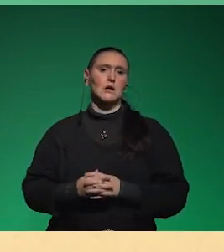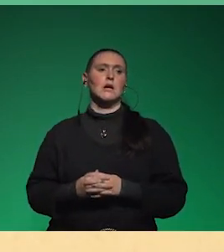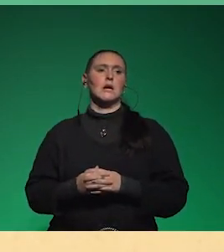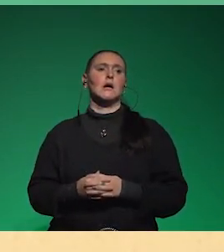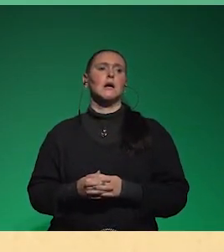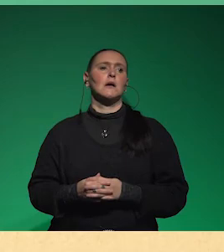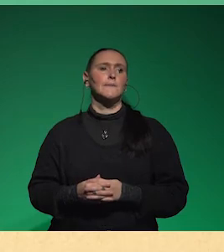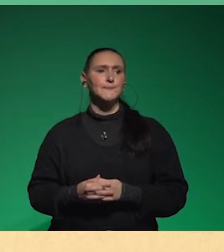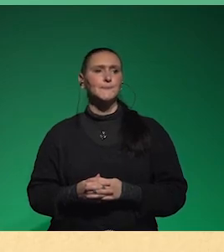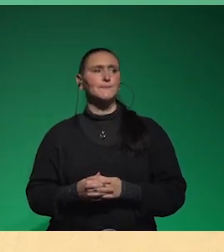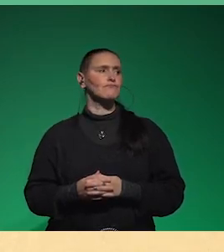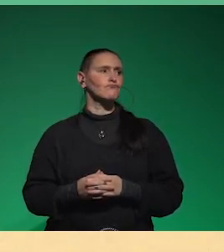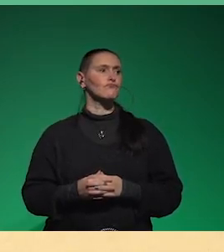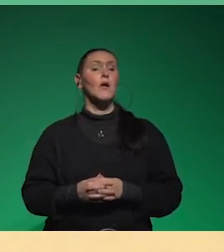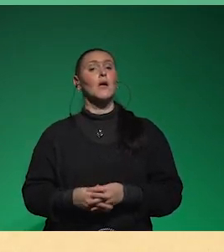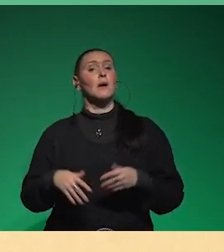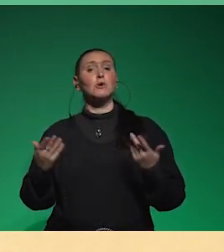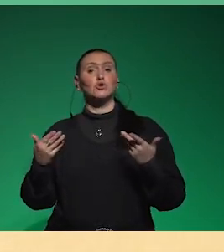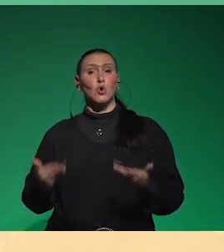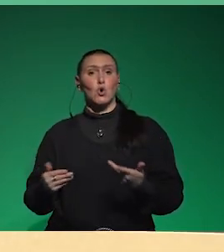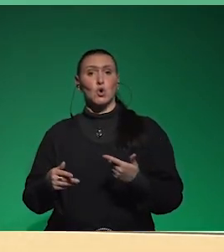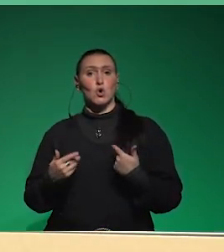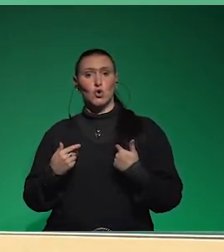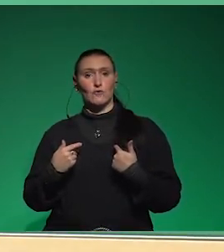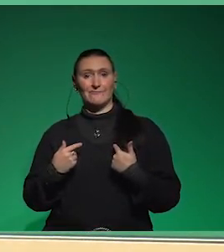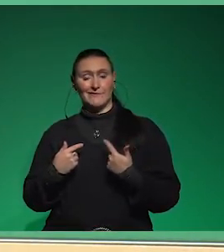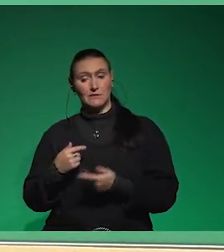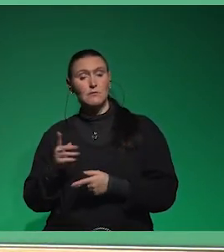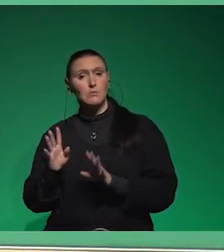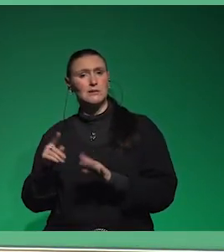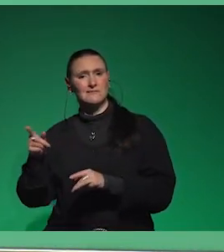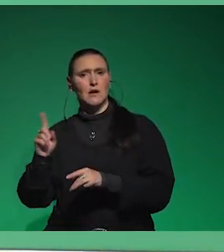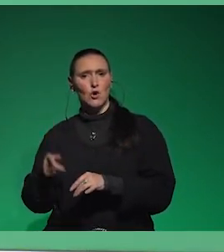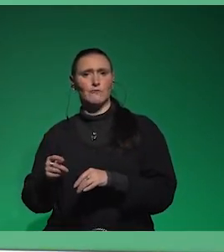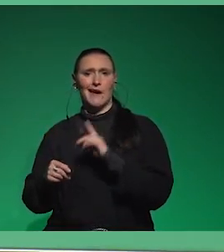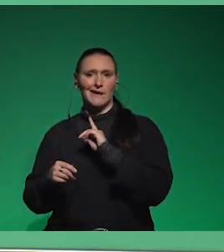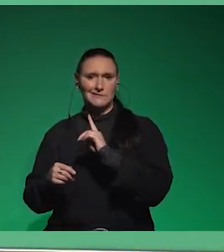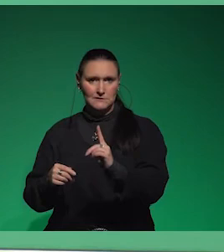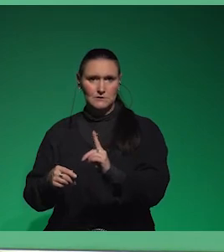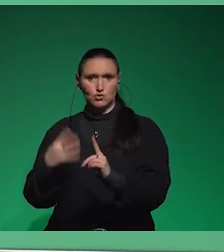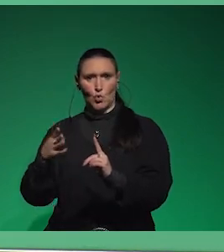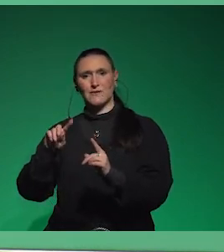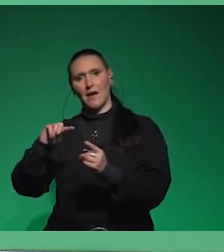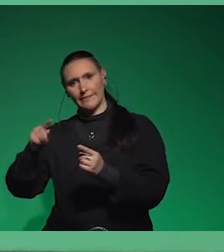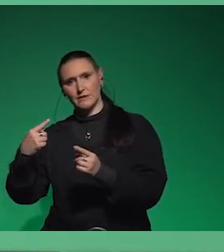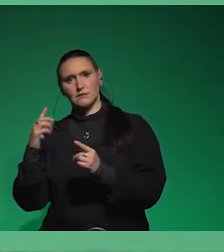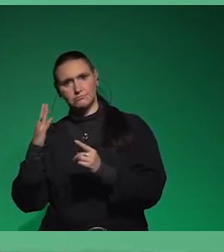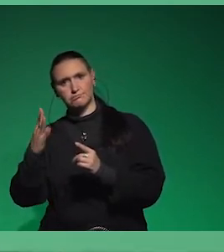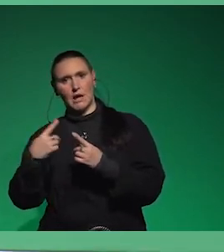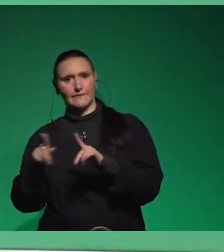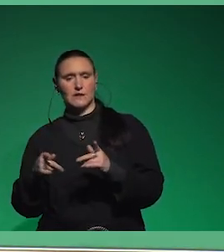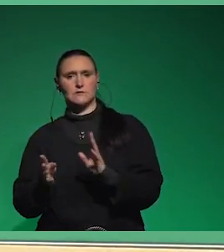no clear system, this is how it needs to be done, but it's a bit of a learning by doing and